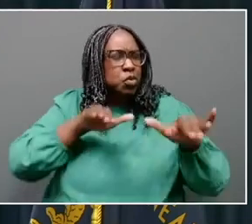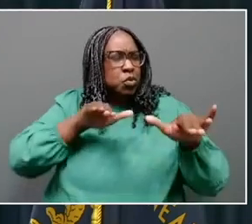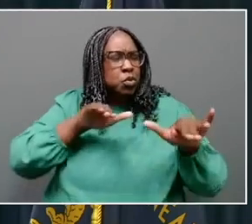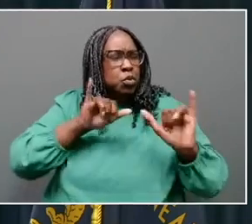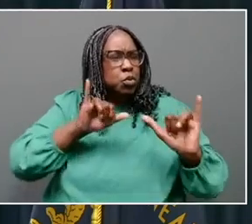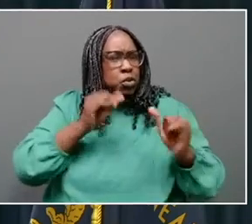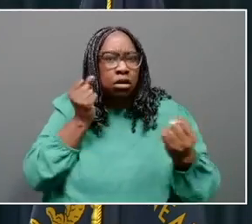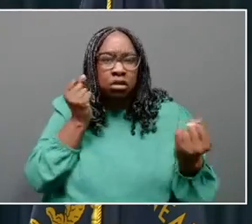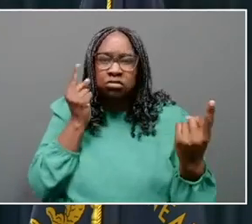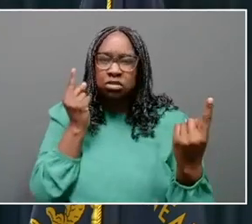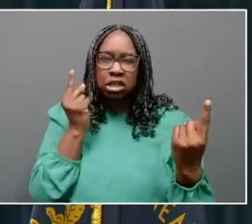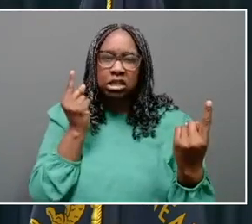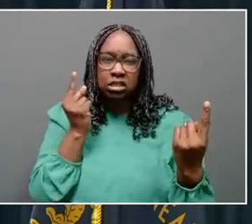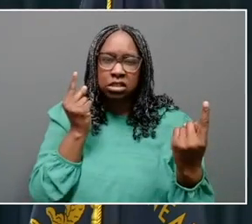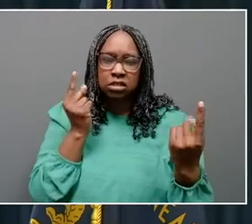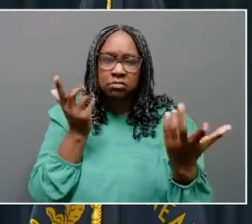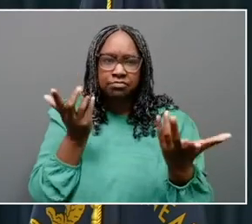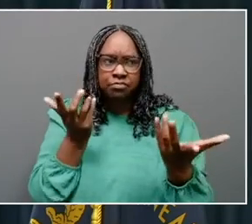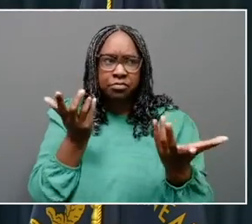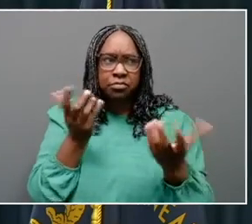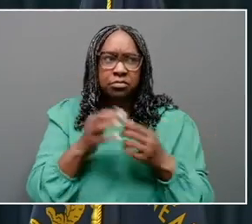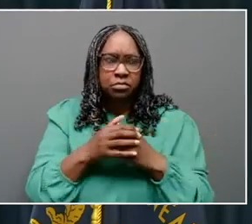I believe that when we have seen